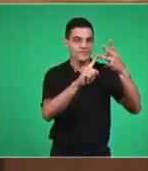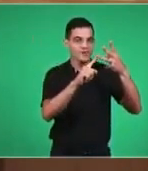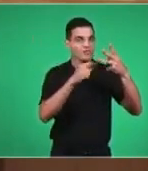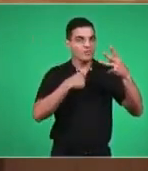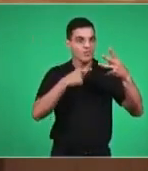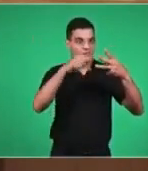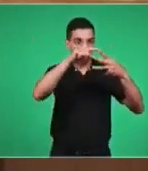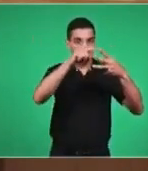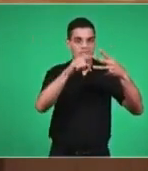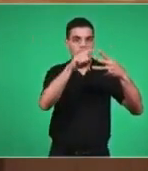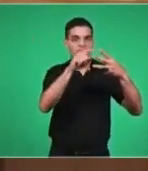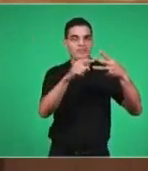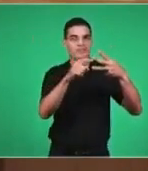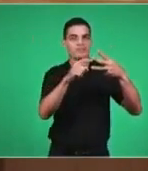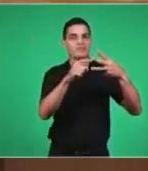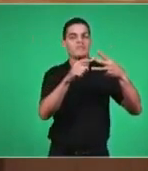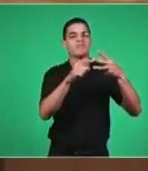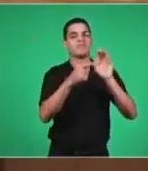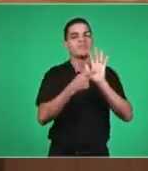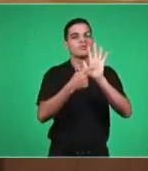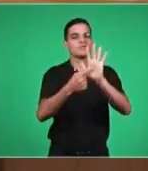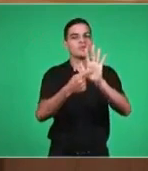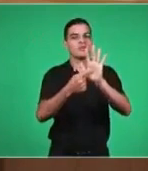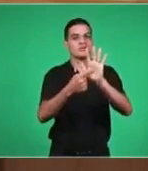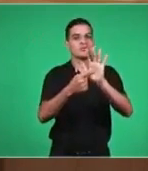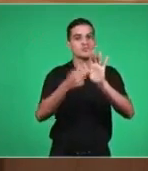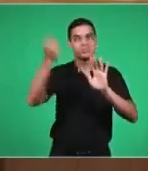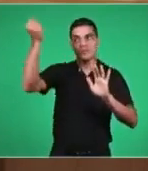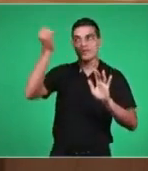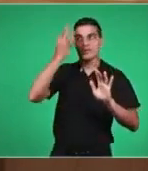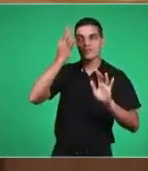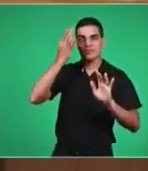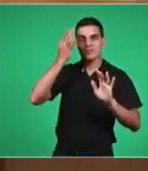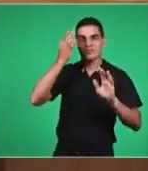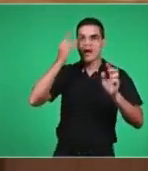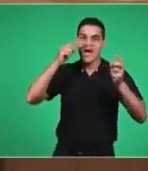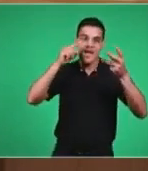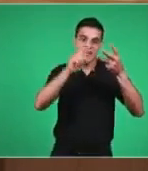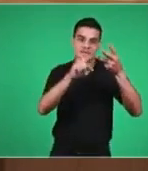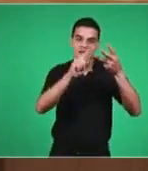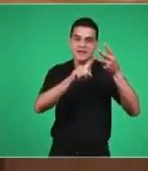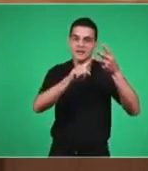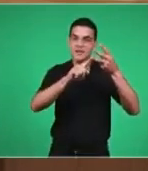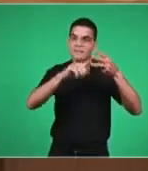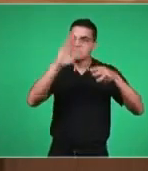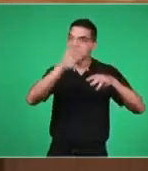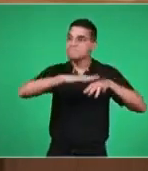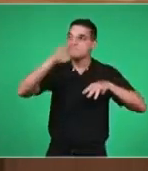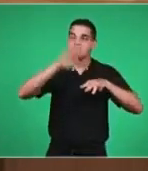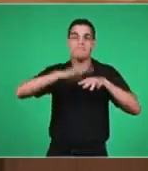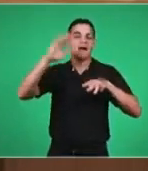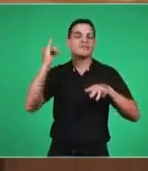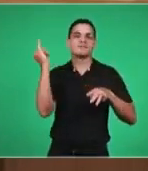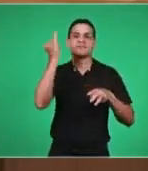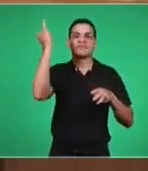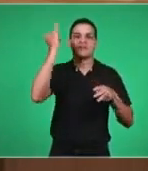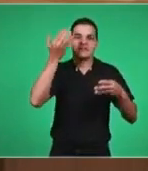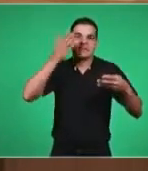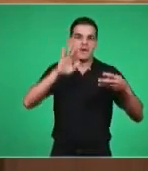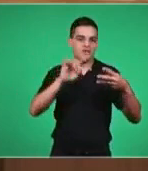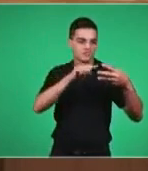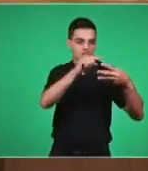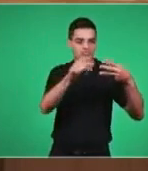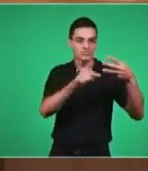Now I'm going to mention a revelation of the Lord, something that's the most important thing of this topic.